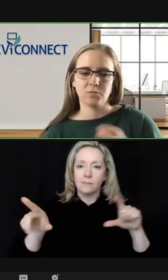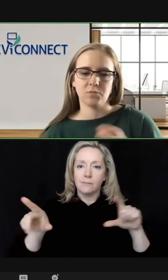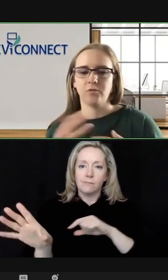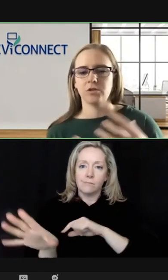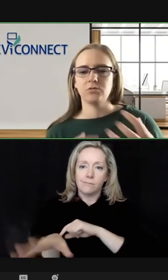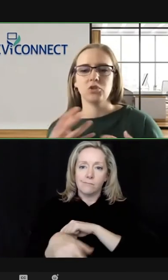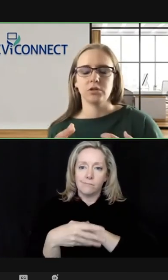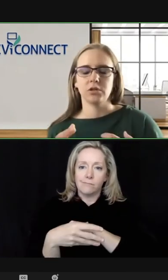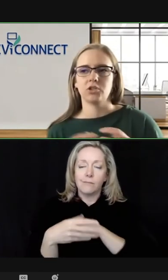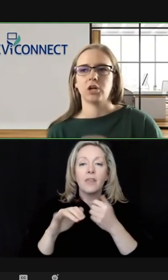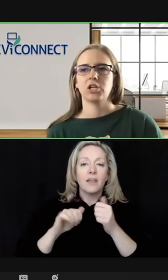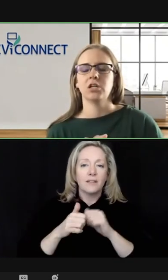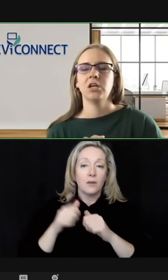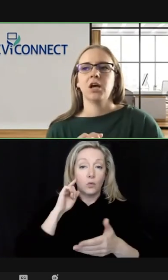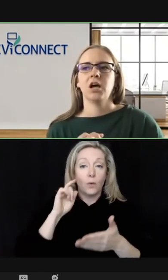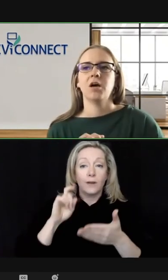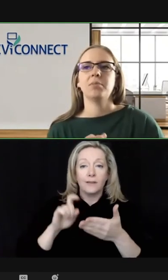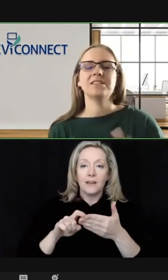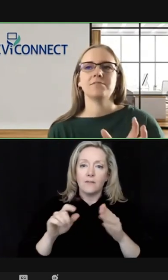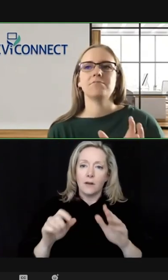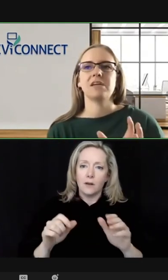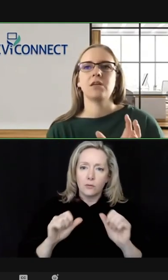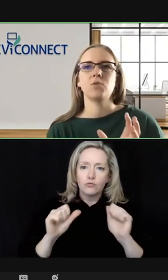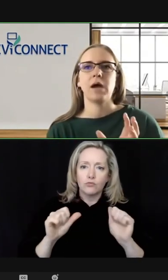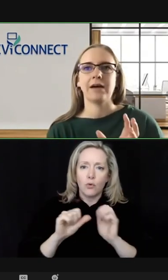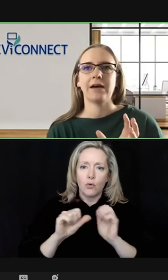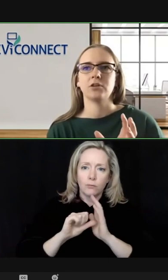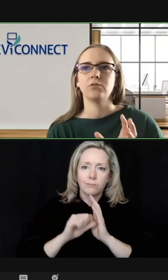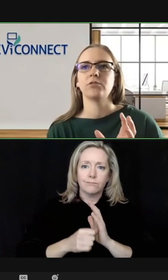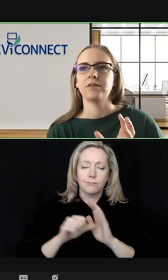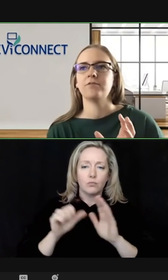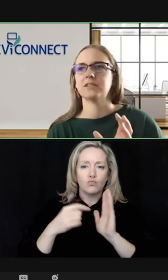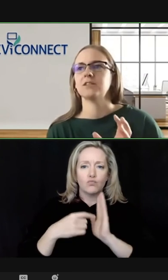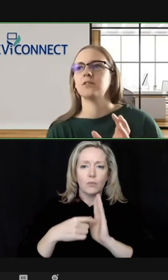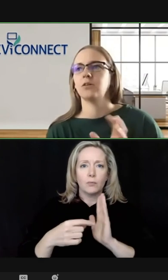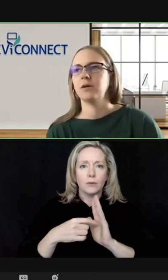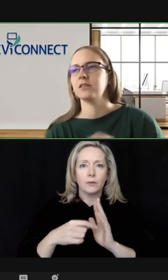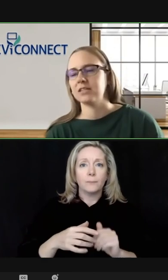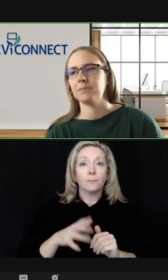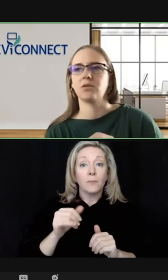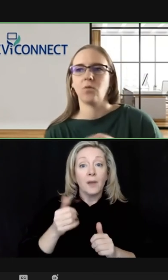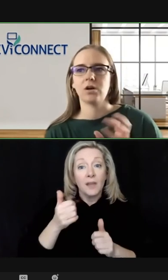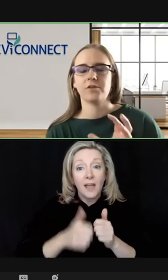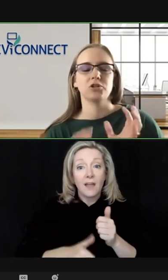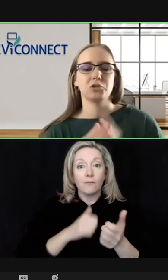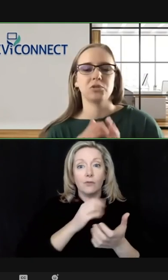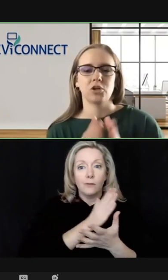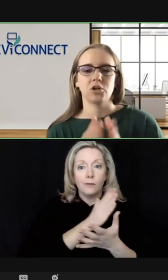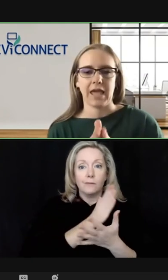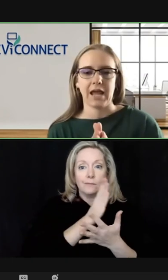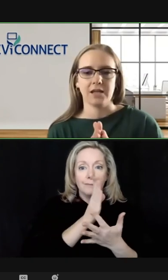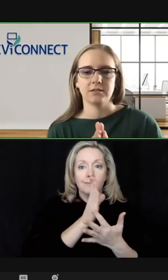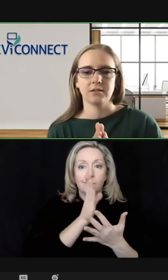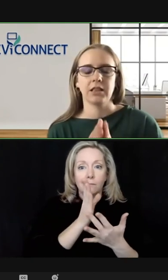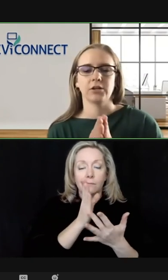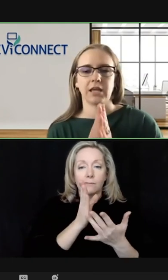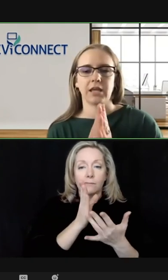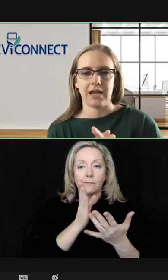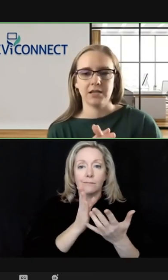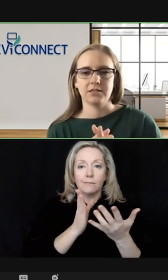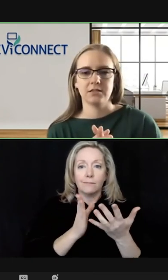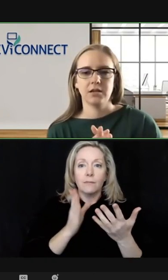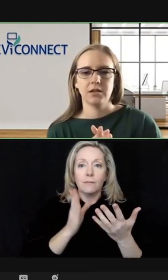salient features before you do your instruction. But this doesn't mean that you have to go through every single one of these steps in order for your student to know what a cat is